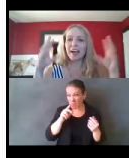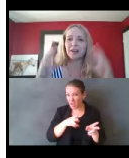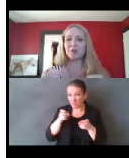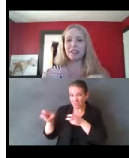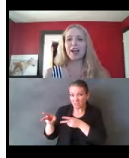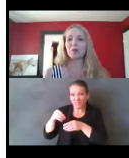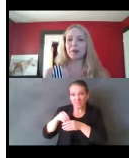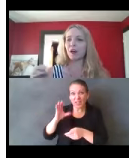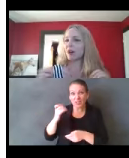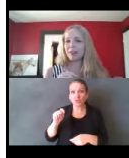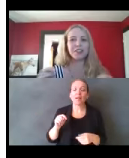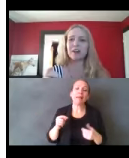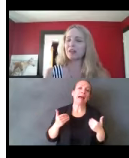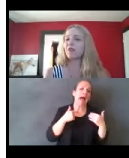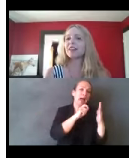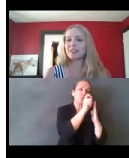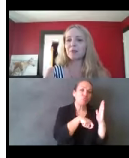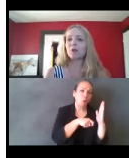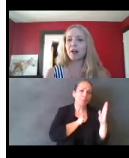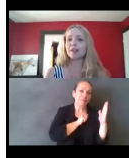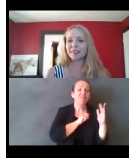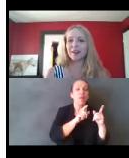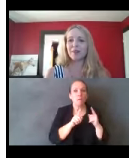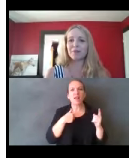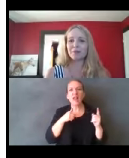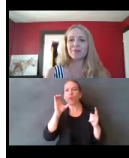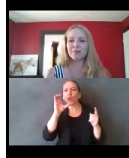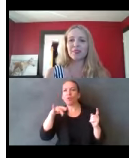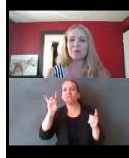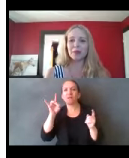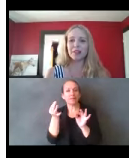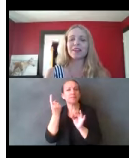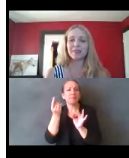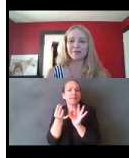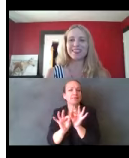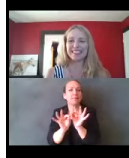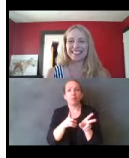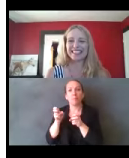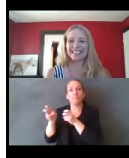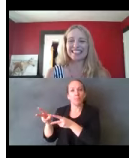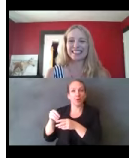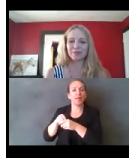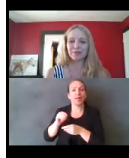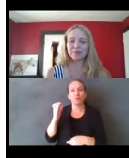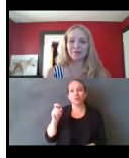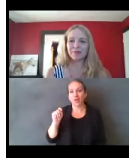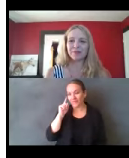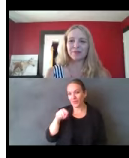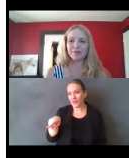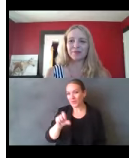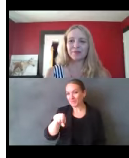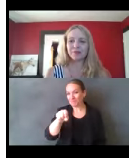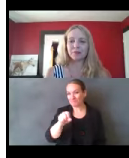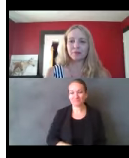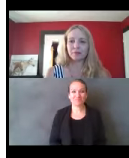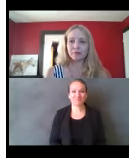one, I had it written out, but I'll see if I can find a simple one and put it in there. Awesome. So,